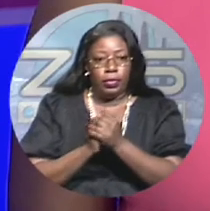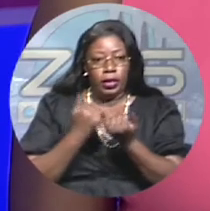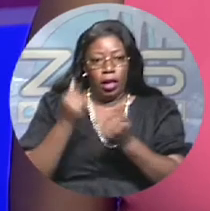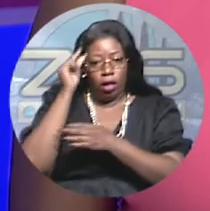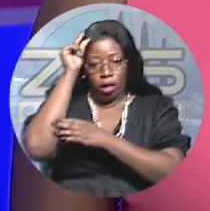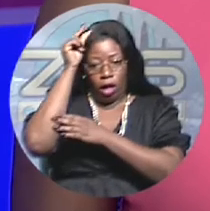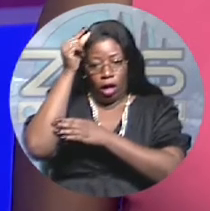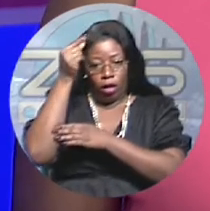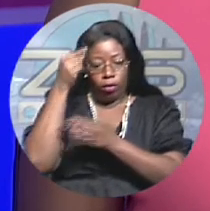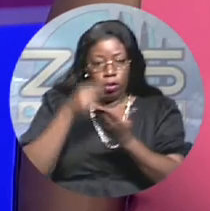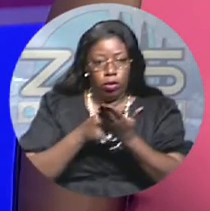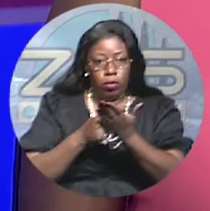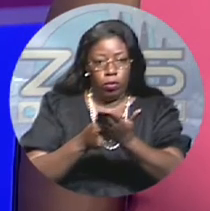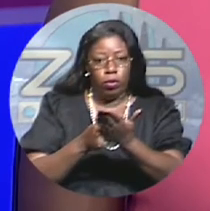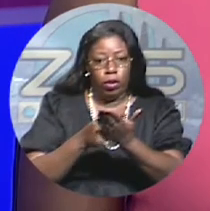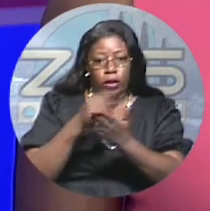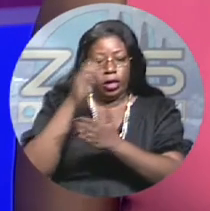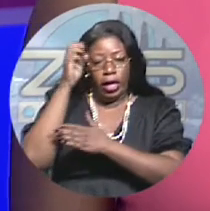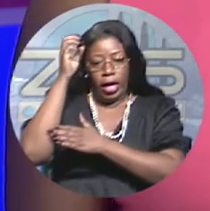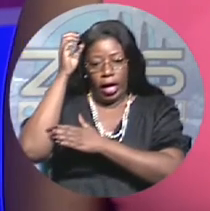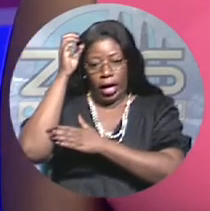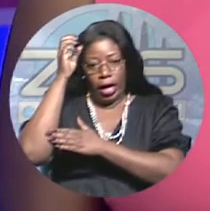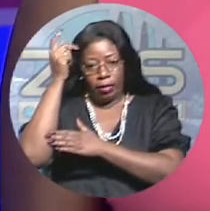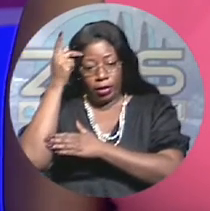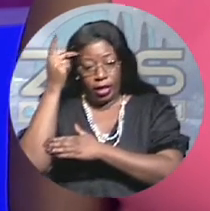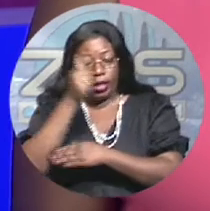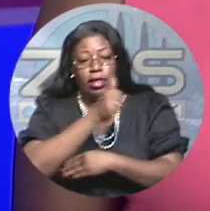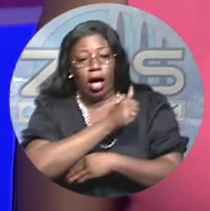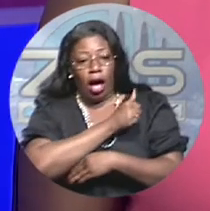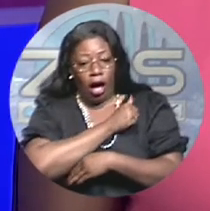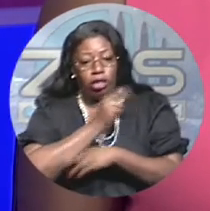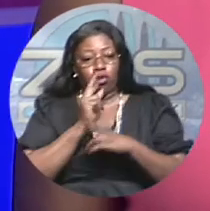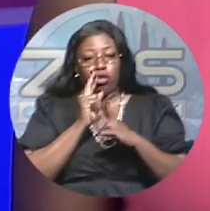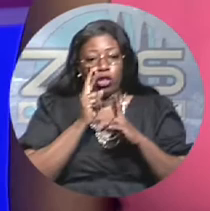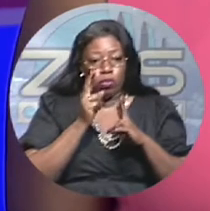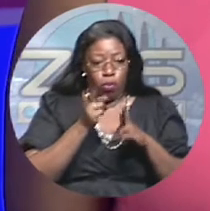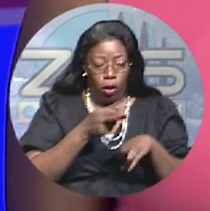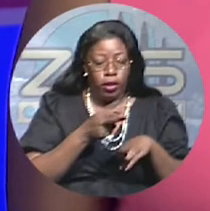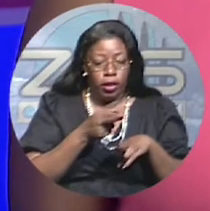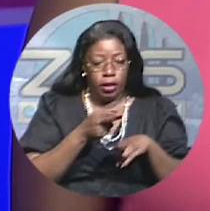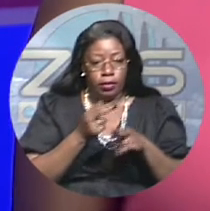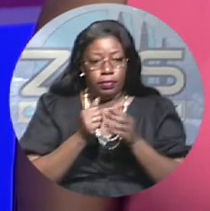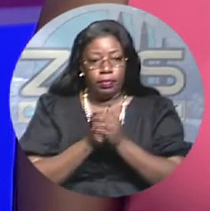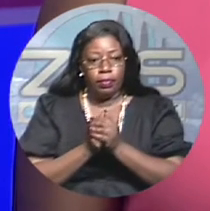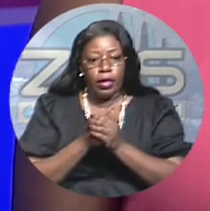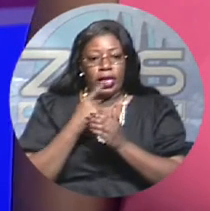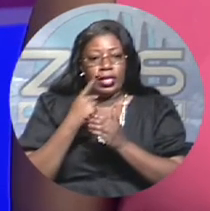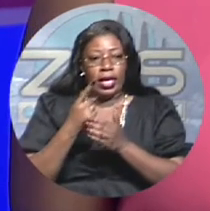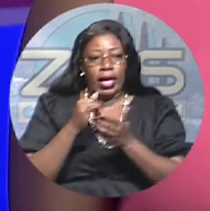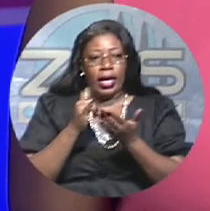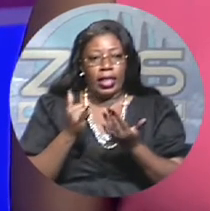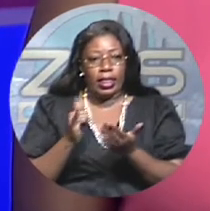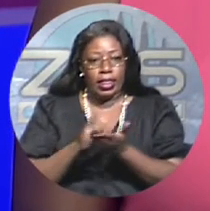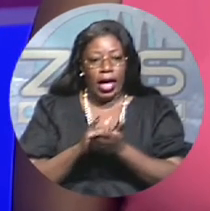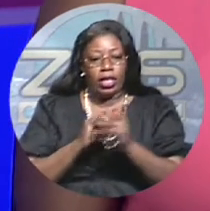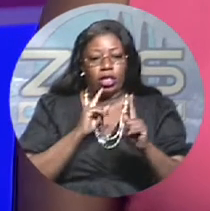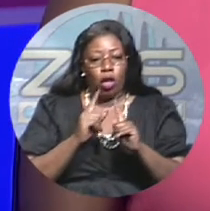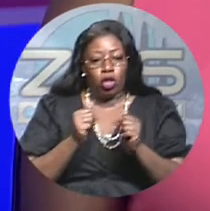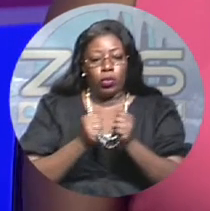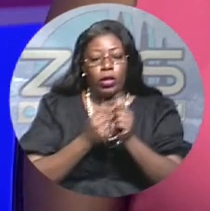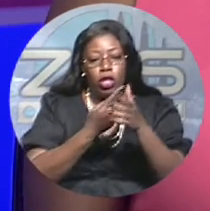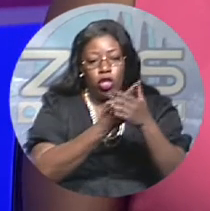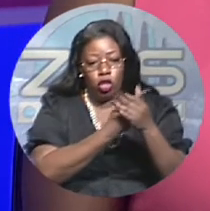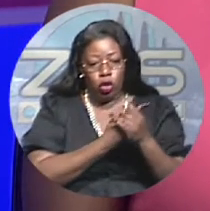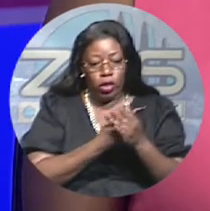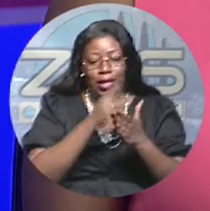Government negotiator Keith Archer responded to the Customs and Immigration Union president's claims in a statement today, noting that talks between the union